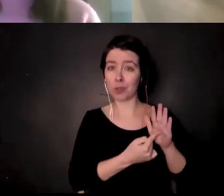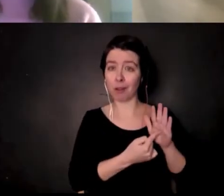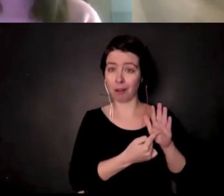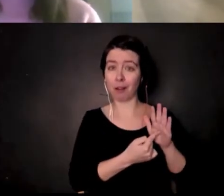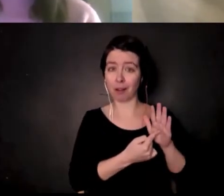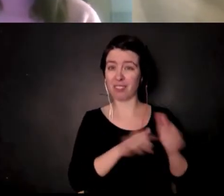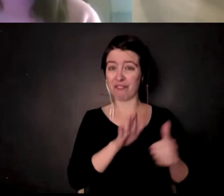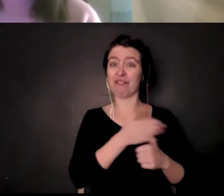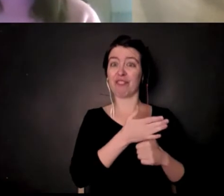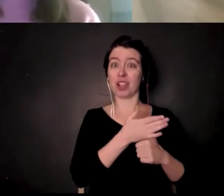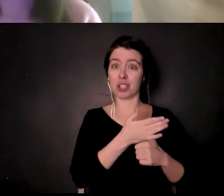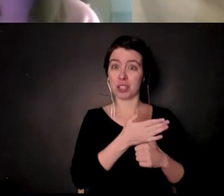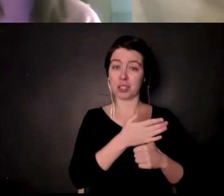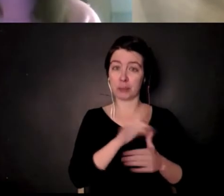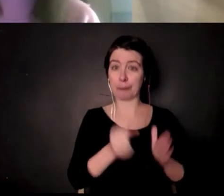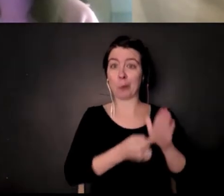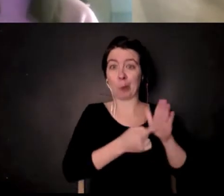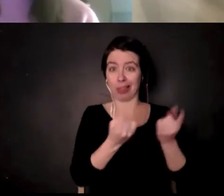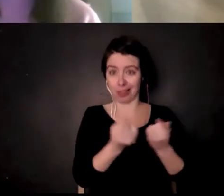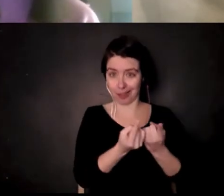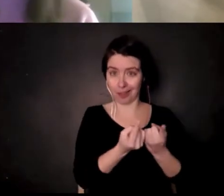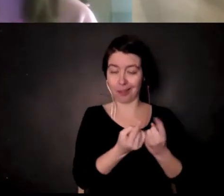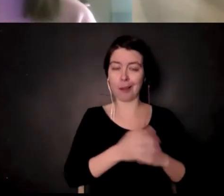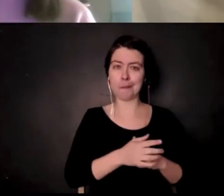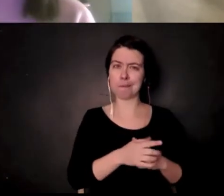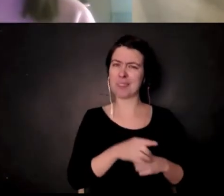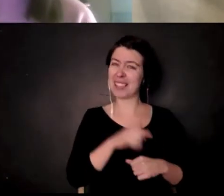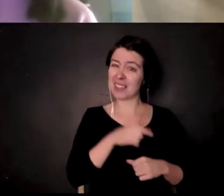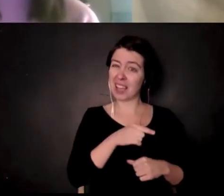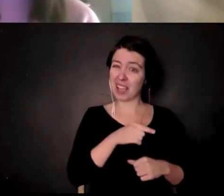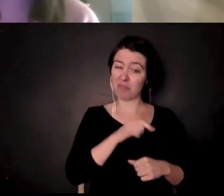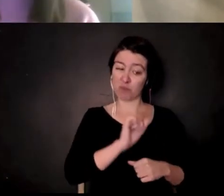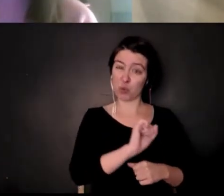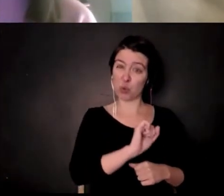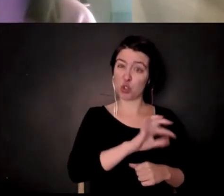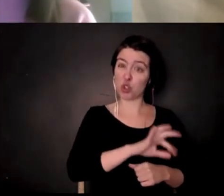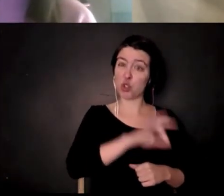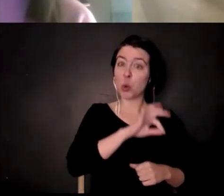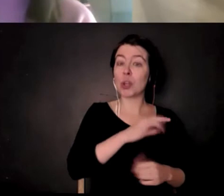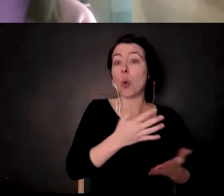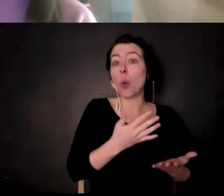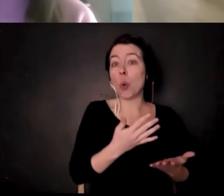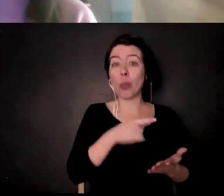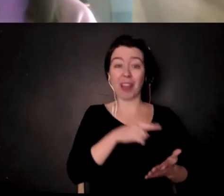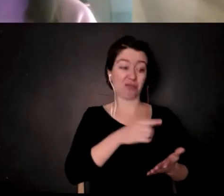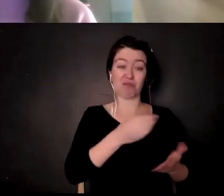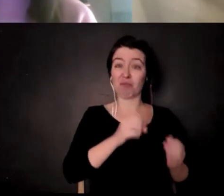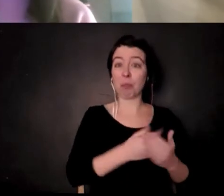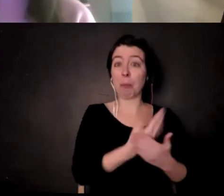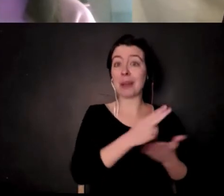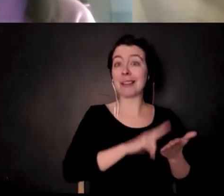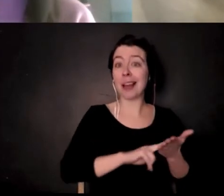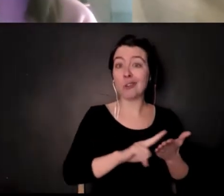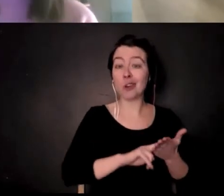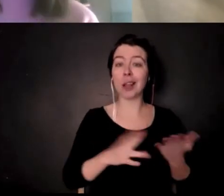a real choice that you've made, or does that happen naturally? Also, what have you learned from those experiences, and why